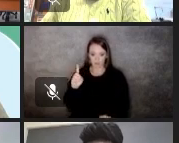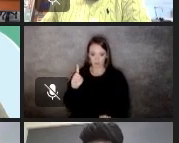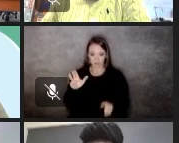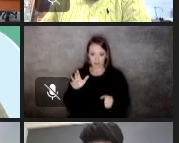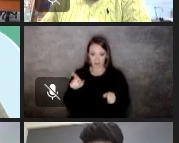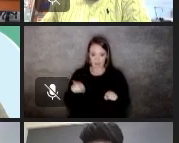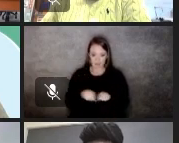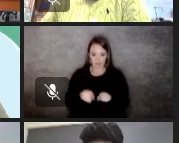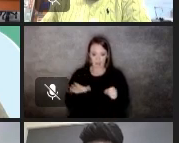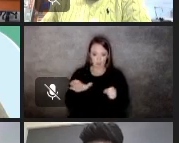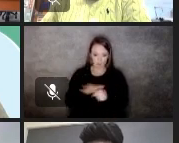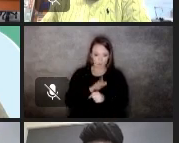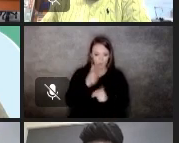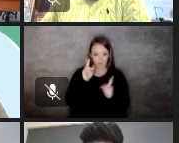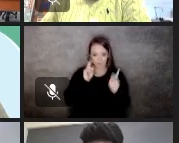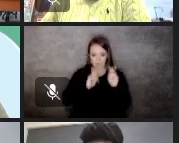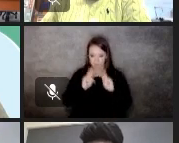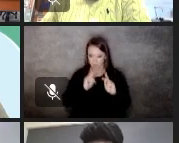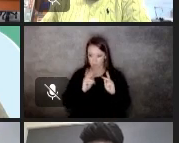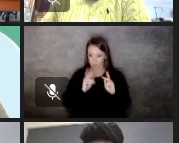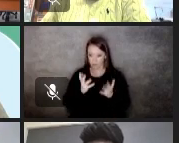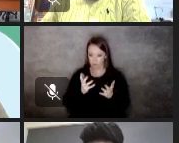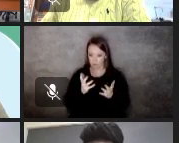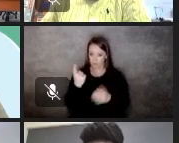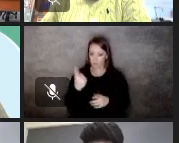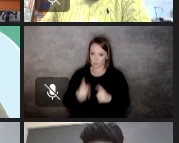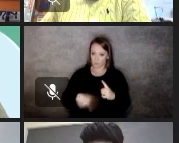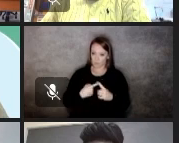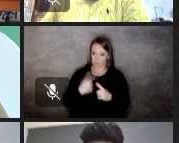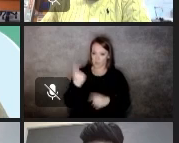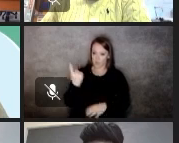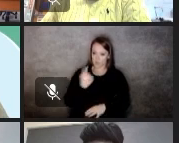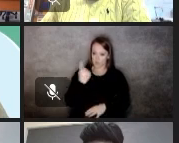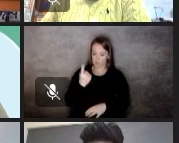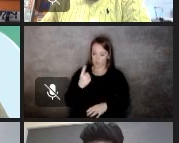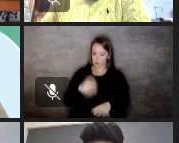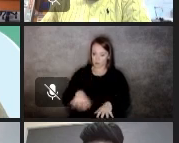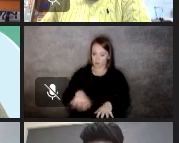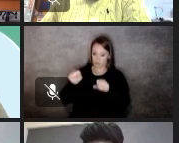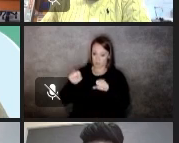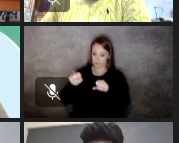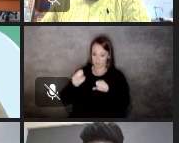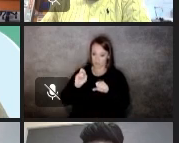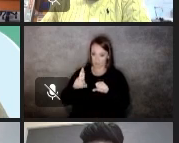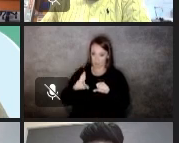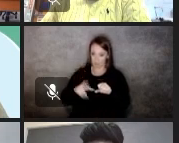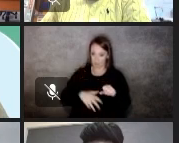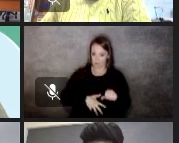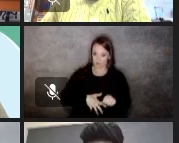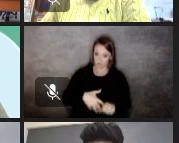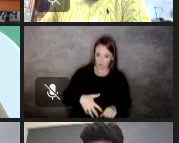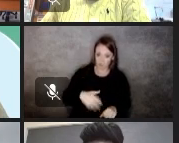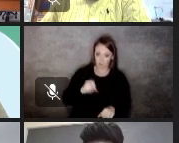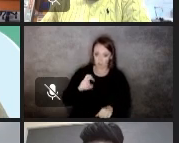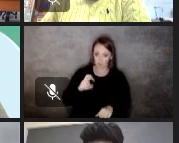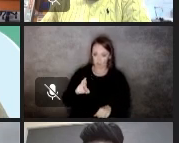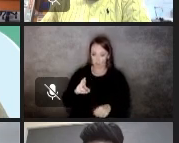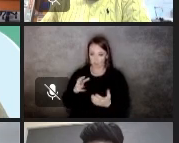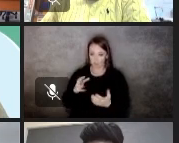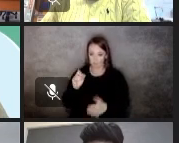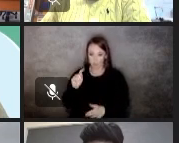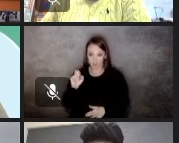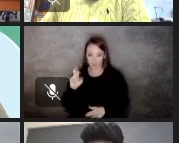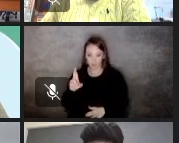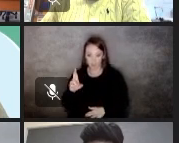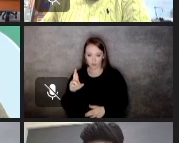even when someone adopts or fosters or get pregnant, we don't have access to maternity leave. We have to make sacrifices to be able to